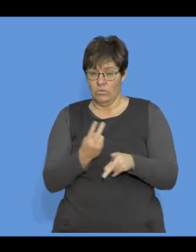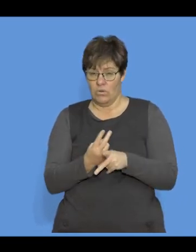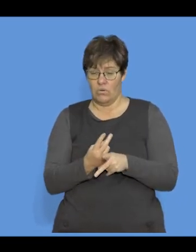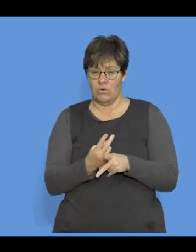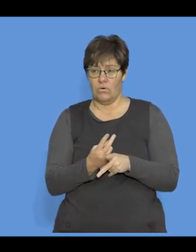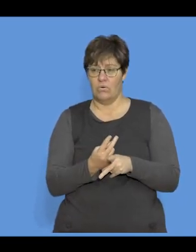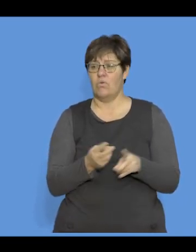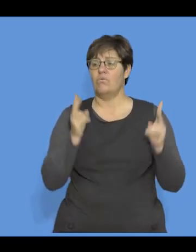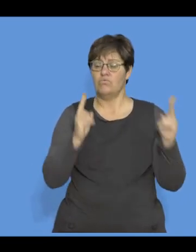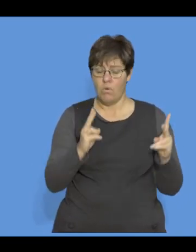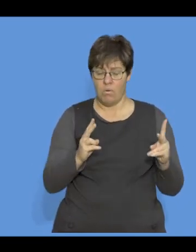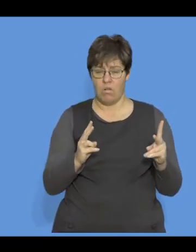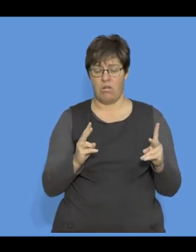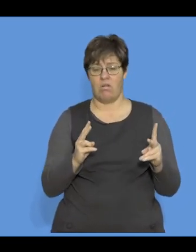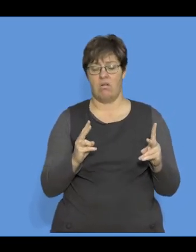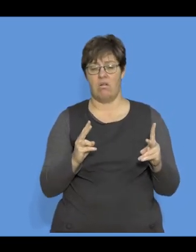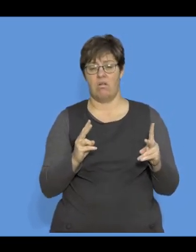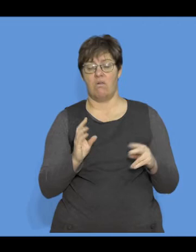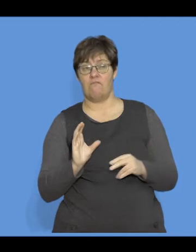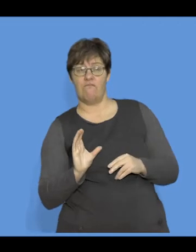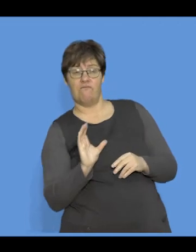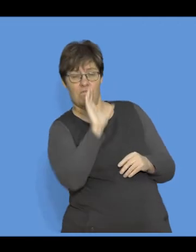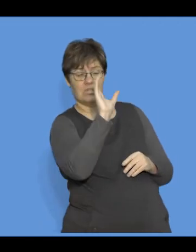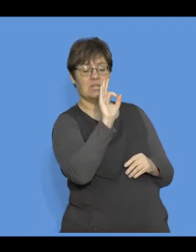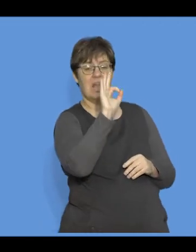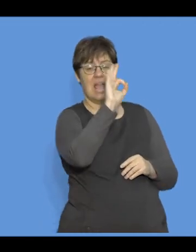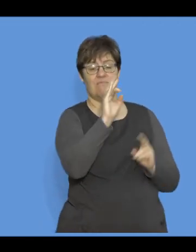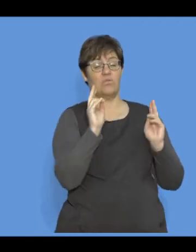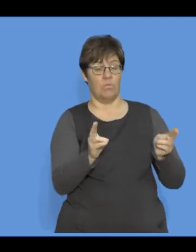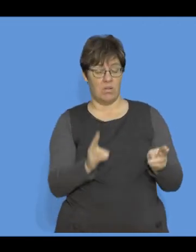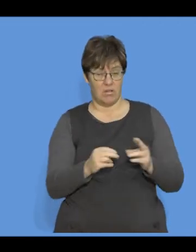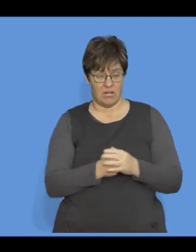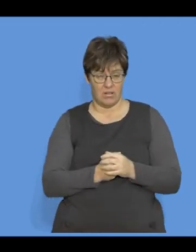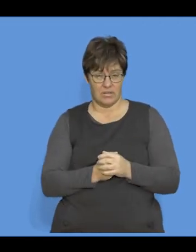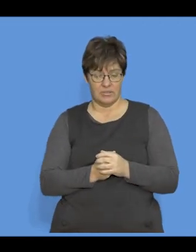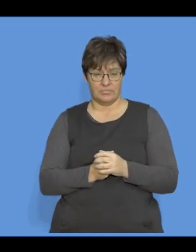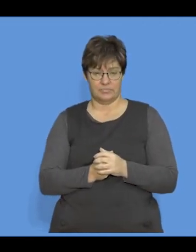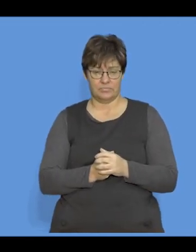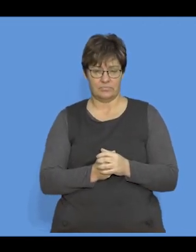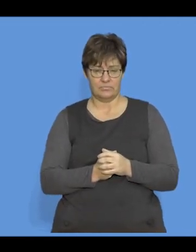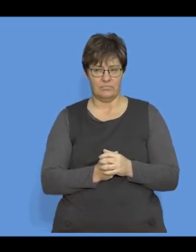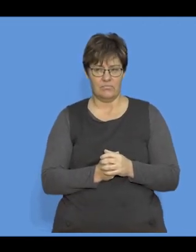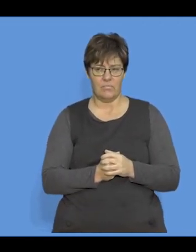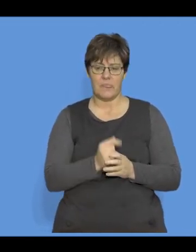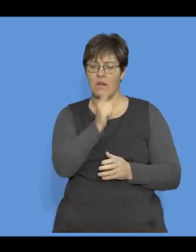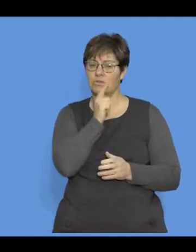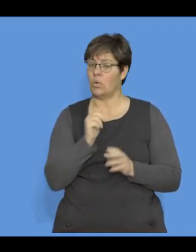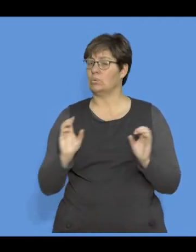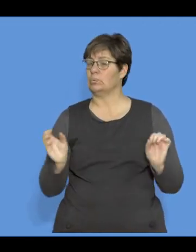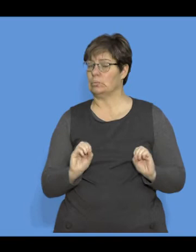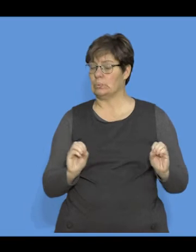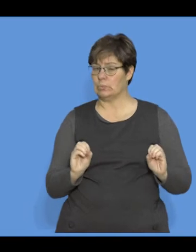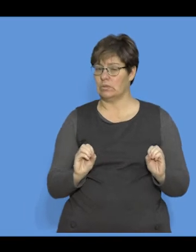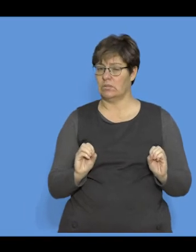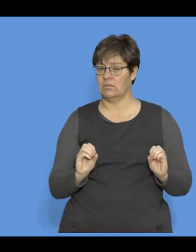the normal force, which we're going to write as F normal. What we're not told is